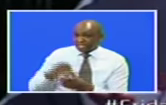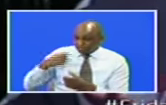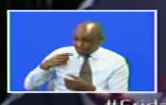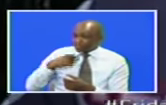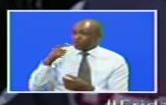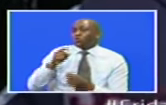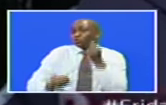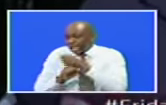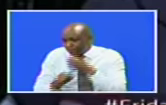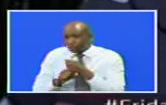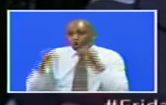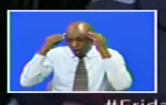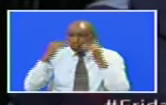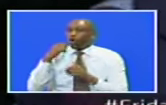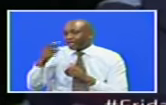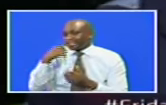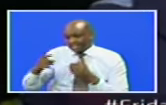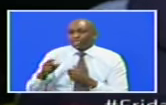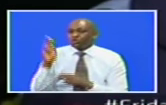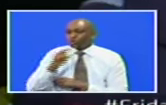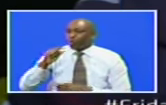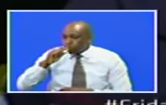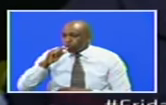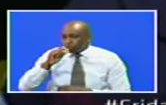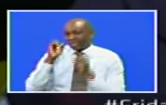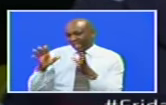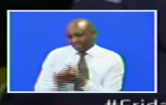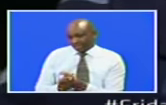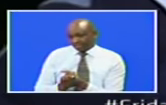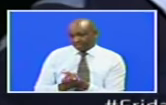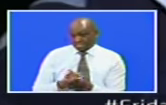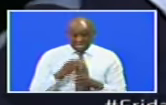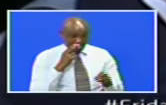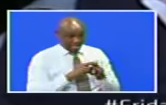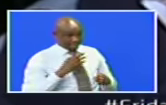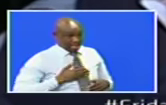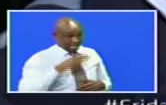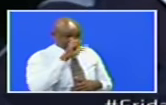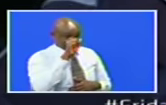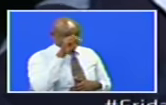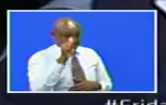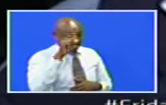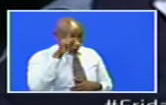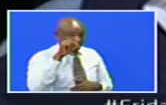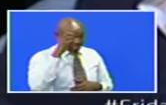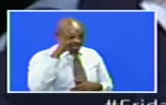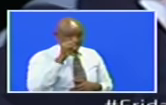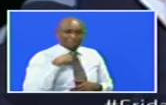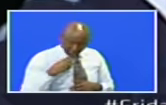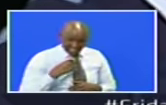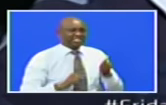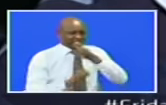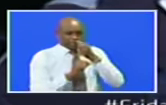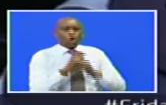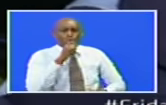do you support that Court of Appeal directive? Yes, my name is Salim. I really don't support Alco-Blow.